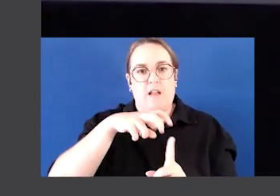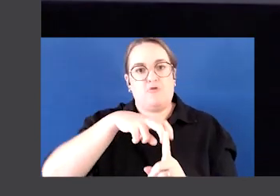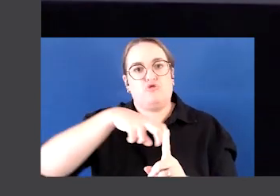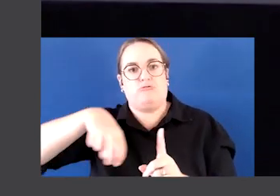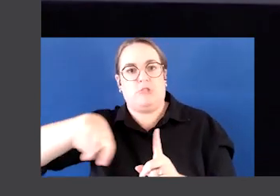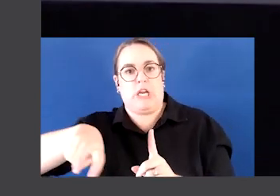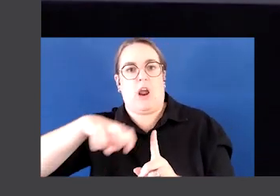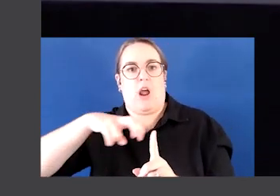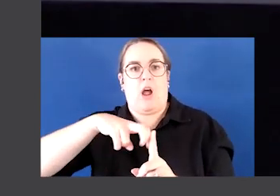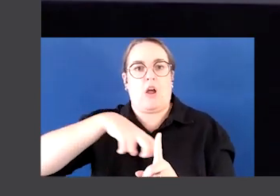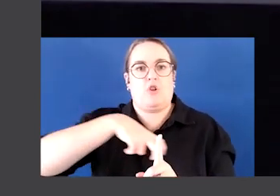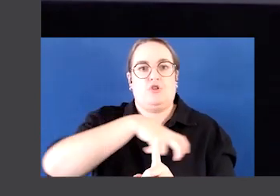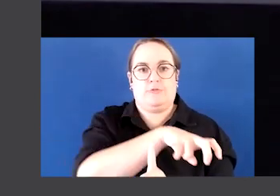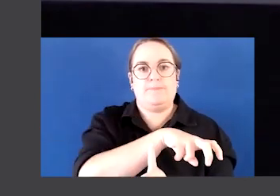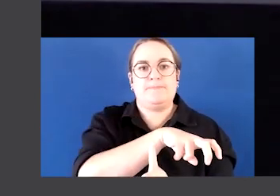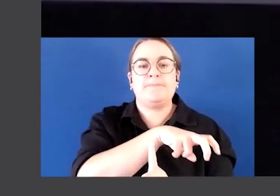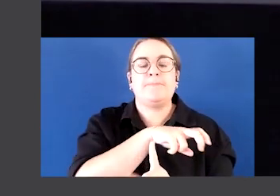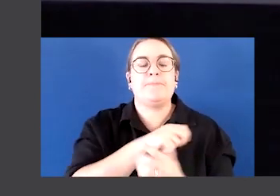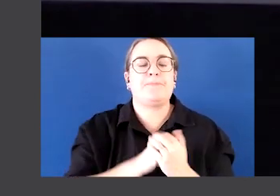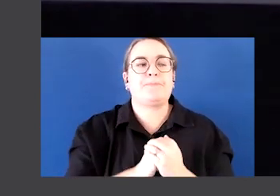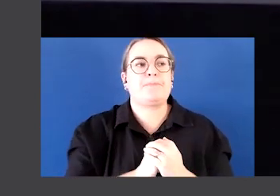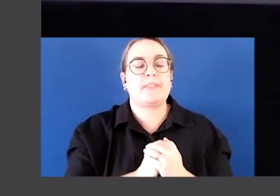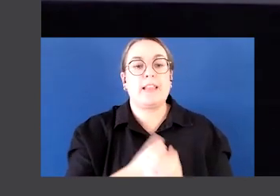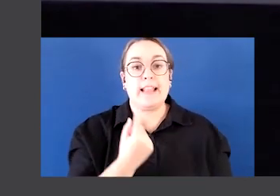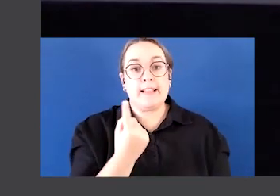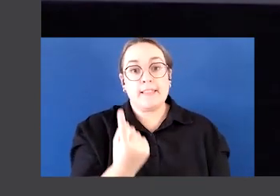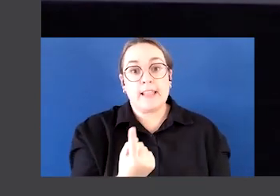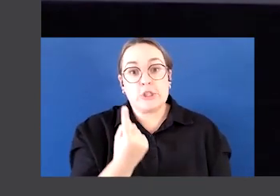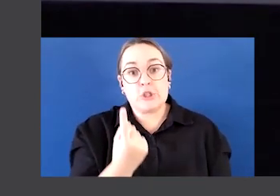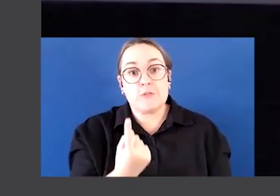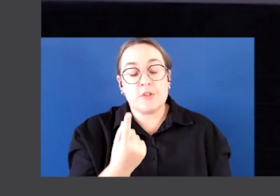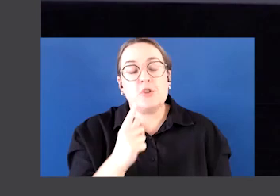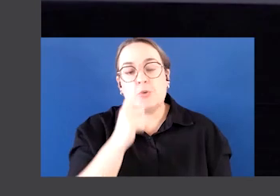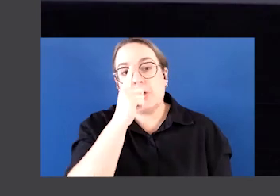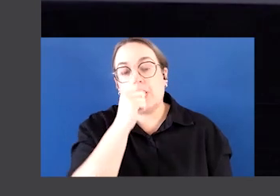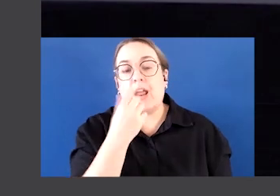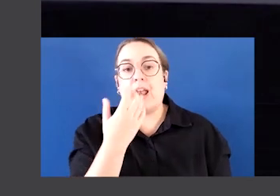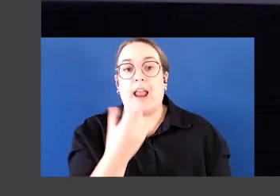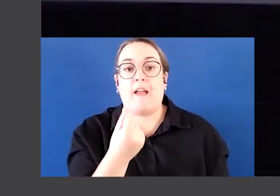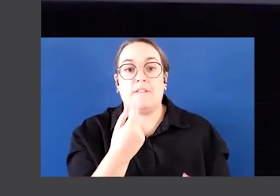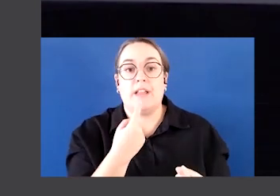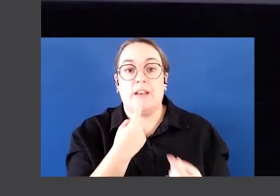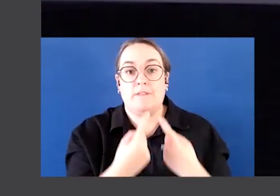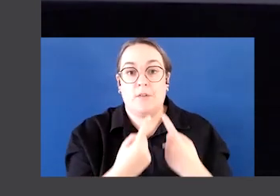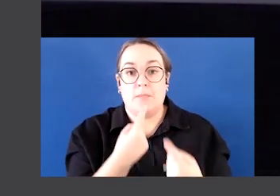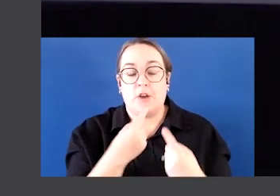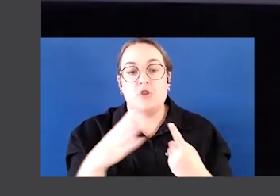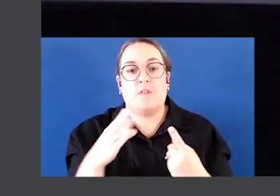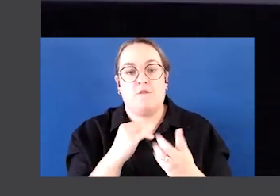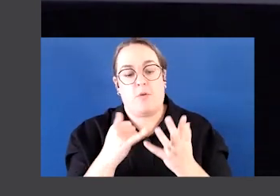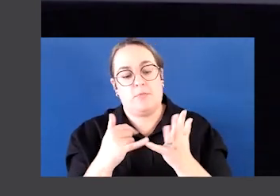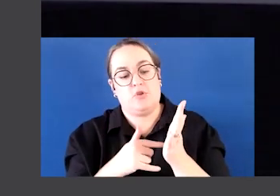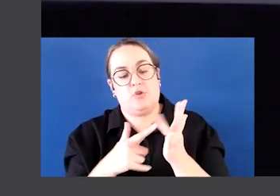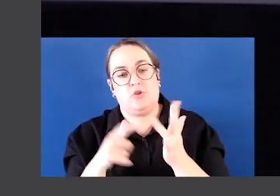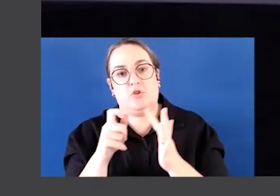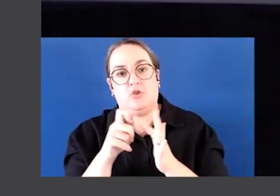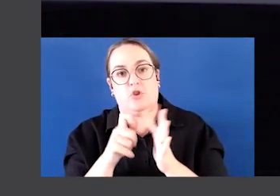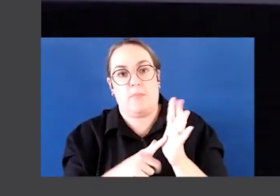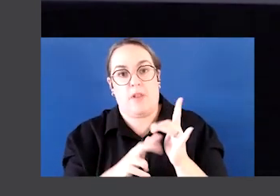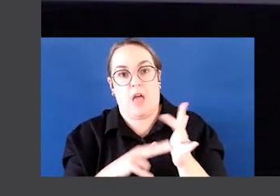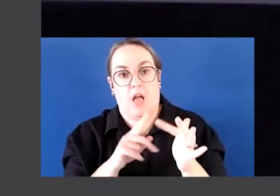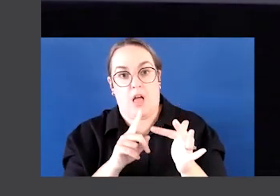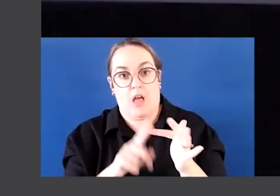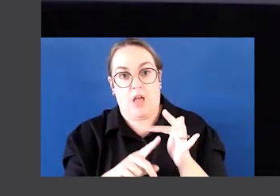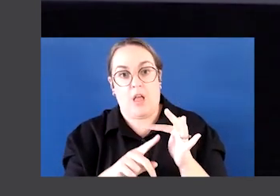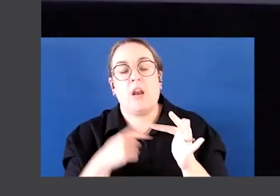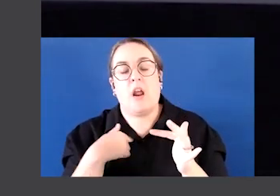from Stopline. The individual or who makes the allegation can get information back from Stopline as to what's